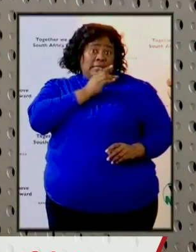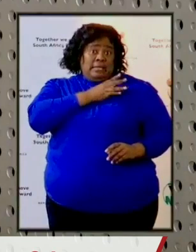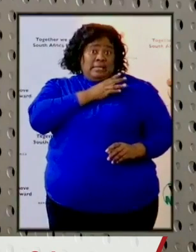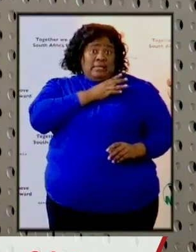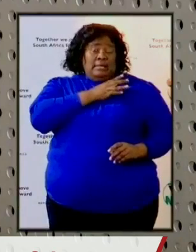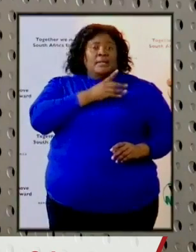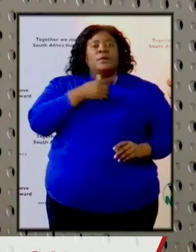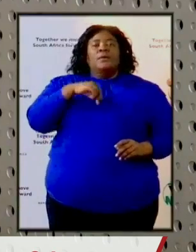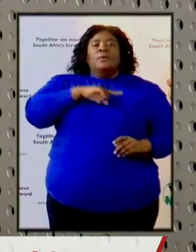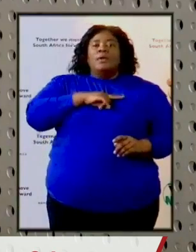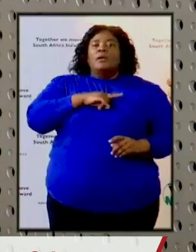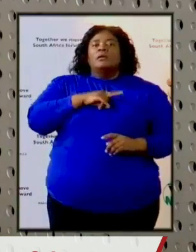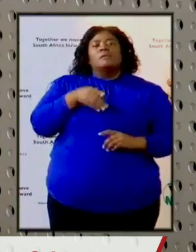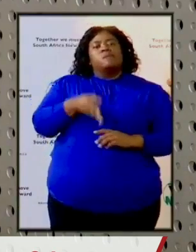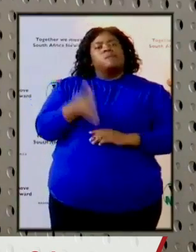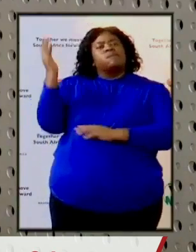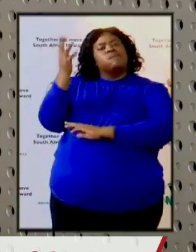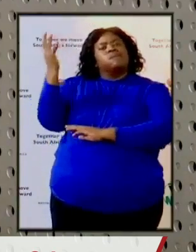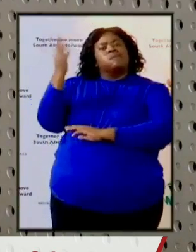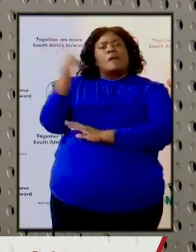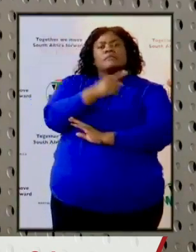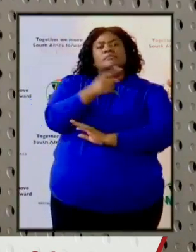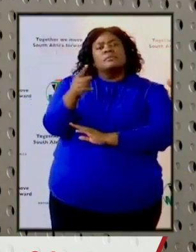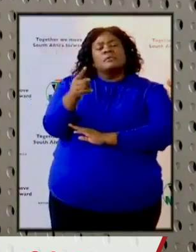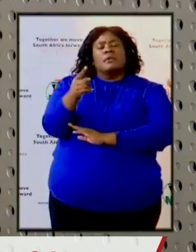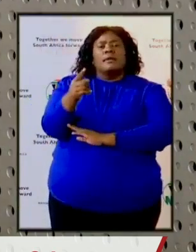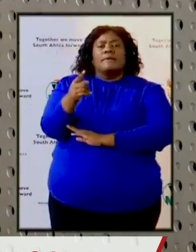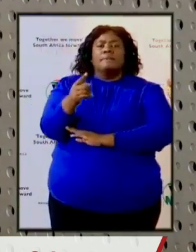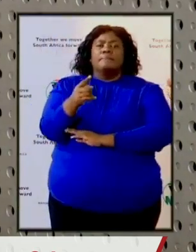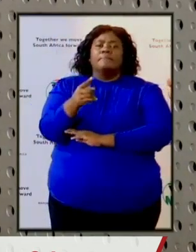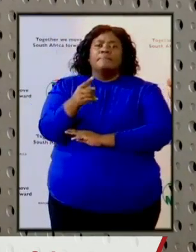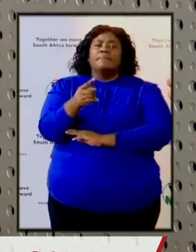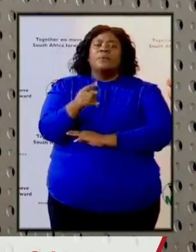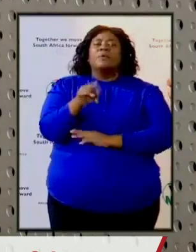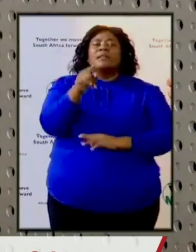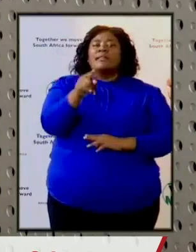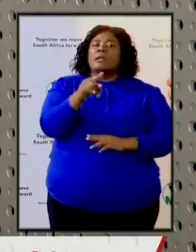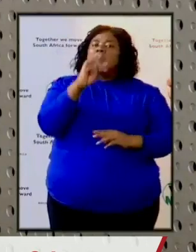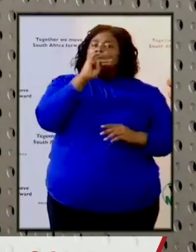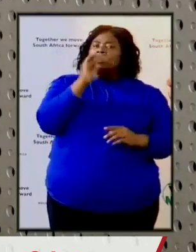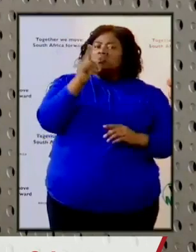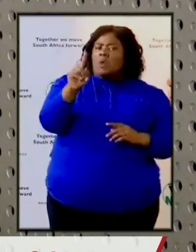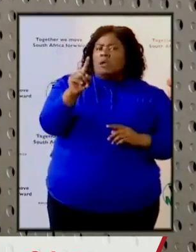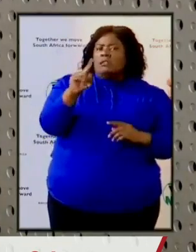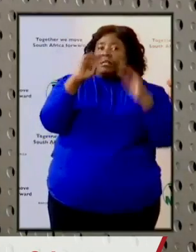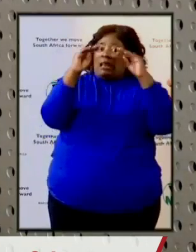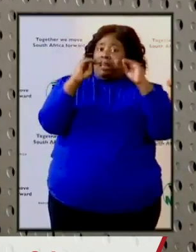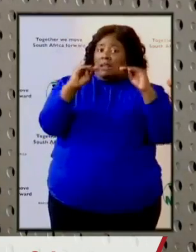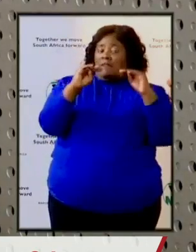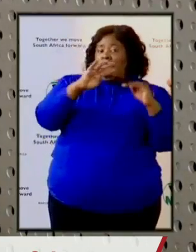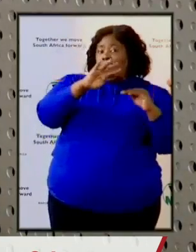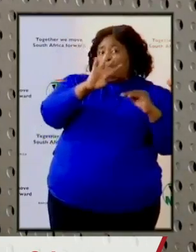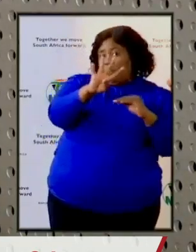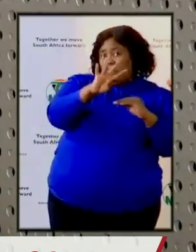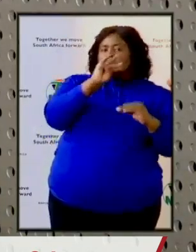we spoke to you about what that might entail. And that was